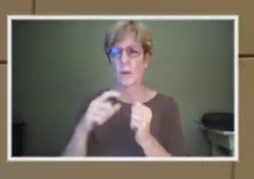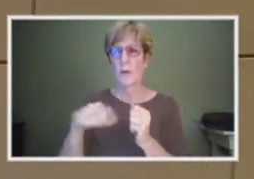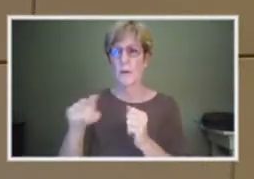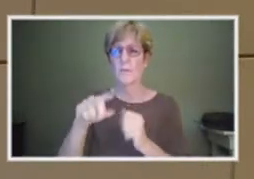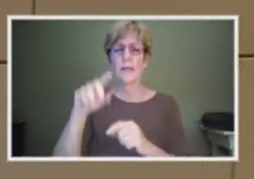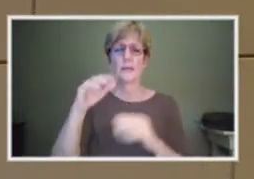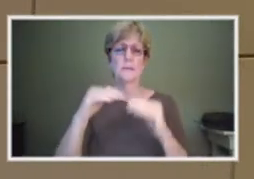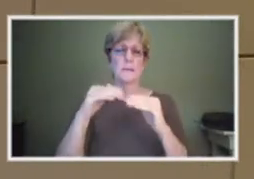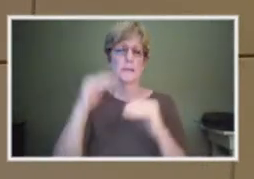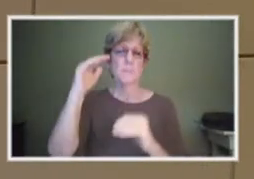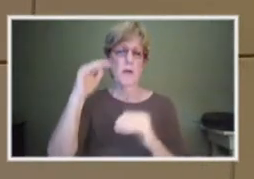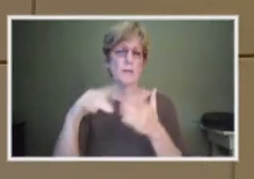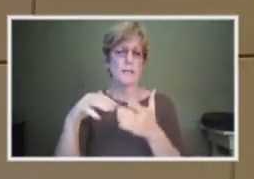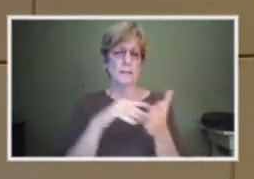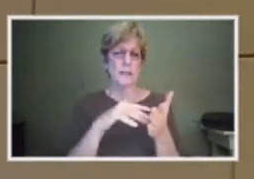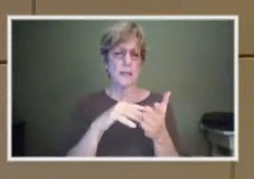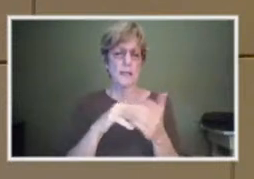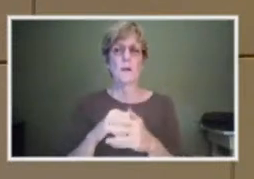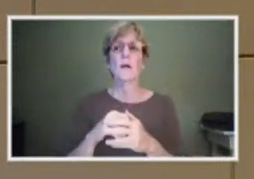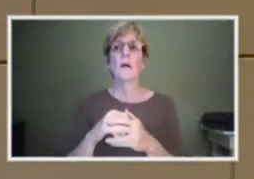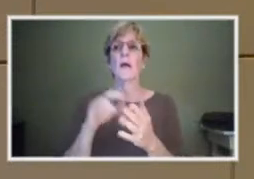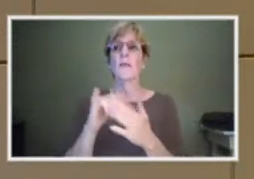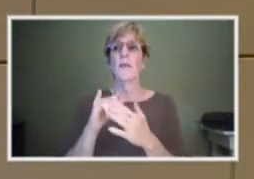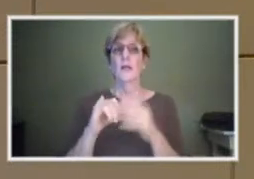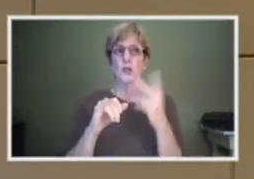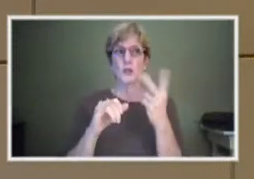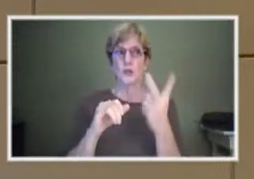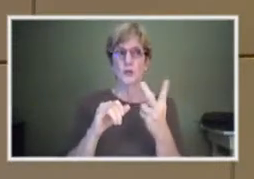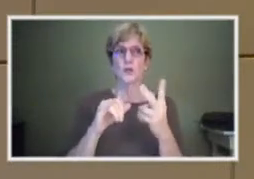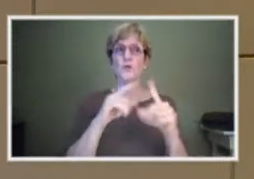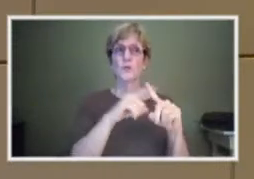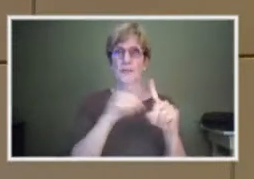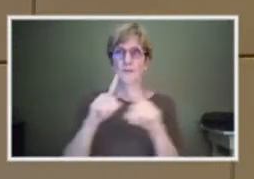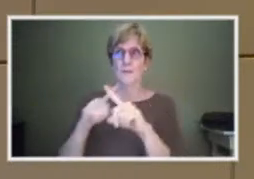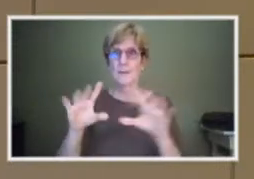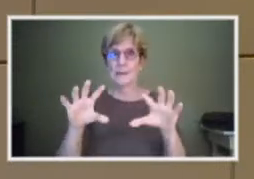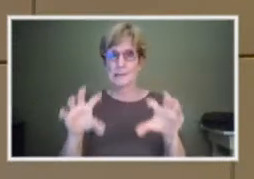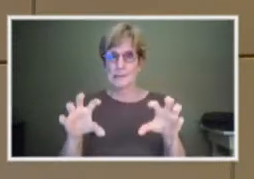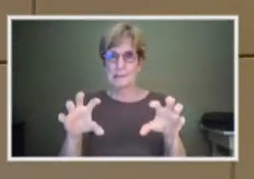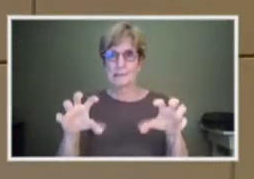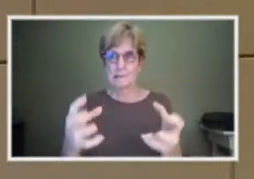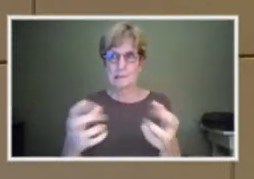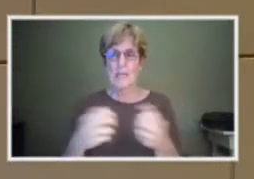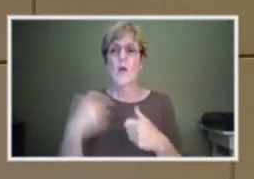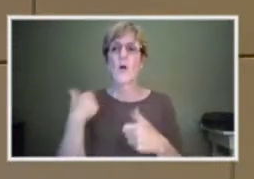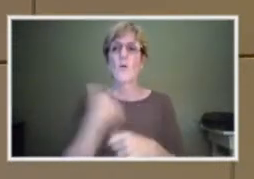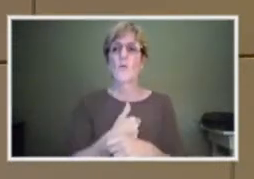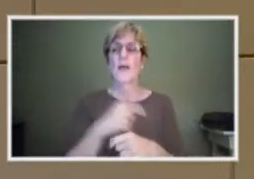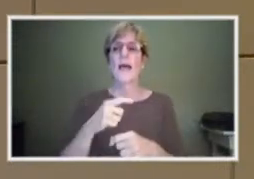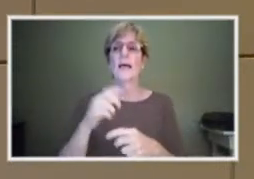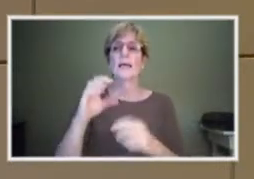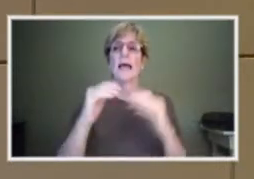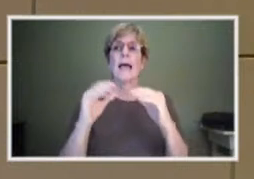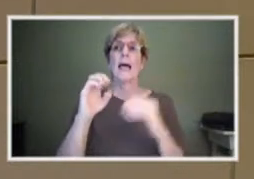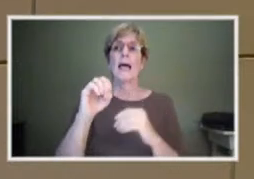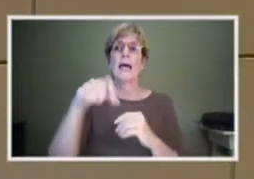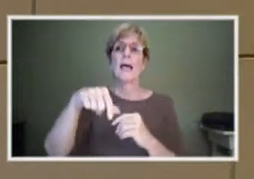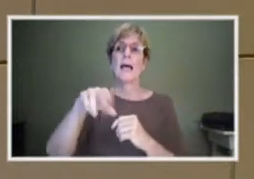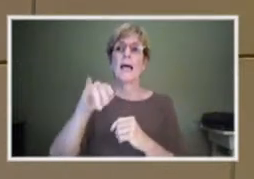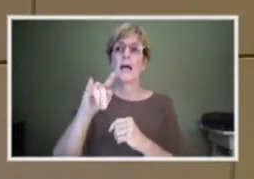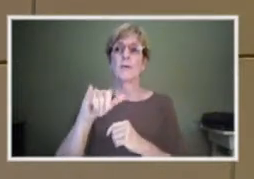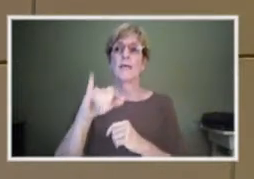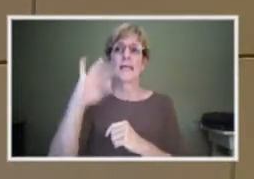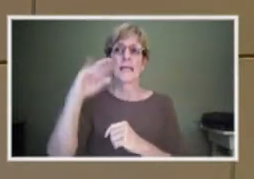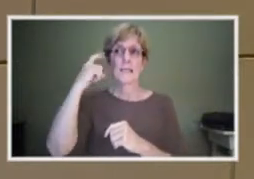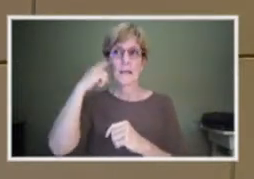study, getting caught in between two different councils. We did have an equity and governance framework that came out